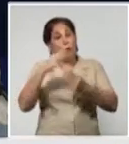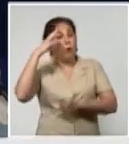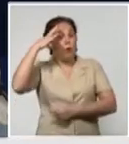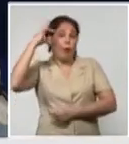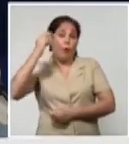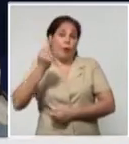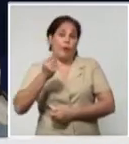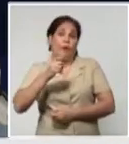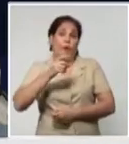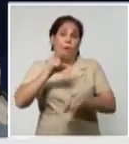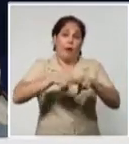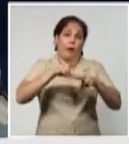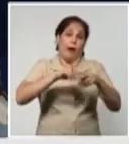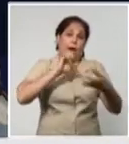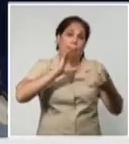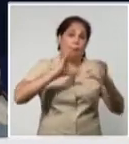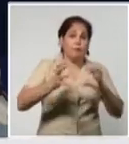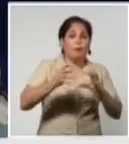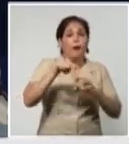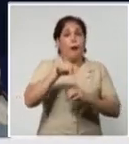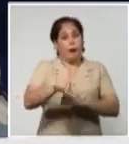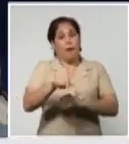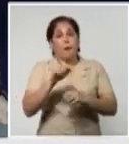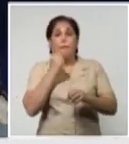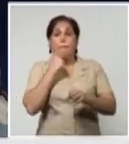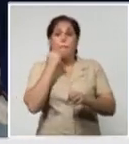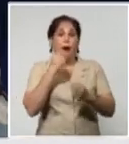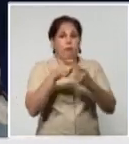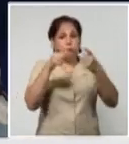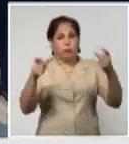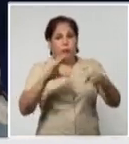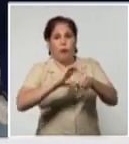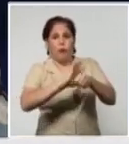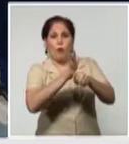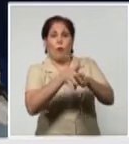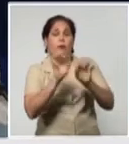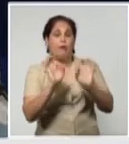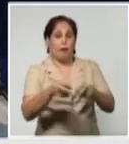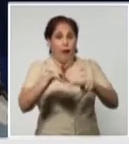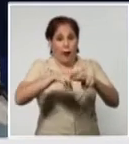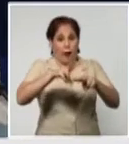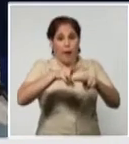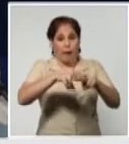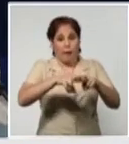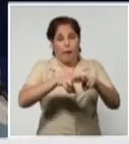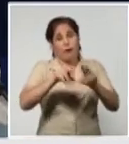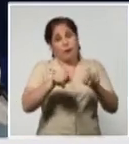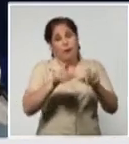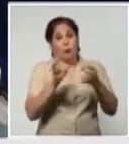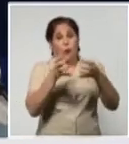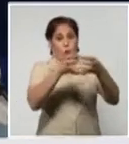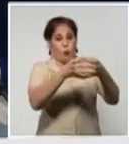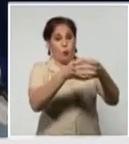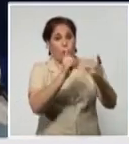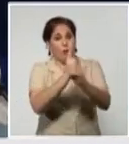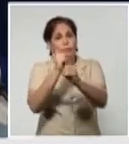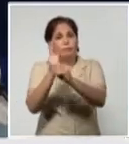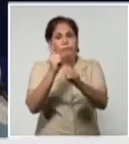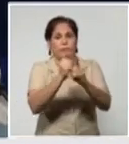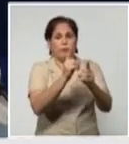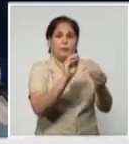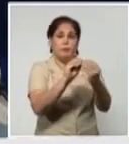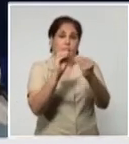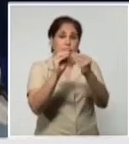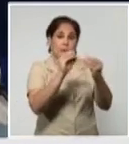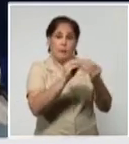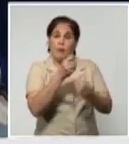1,724 belong to Havana because it's a territory with great complexity, and we have the active cases, and there are a group